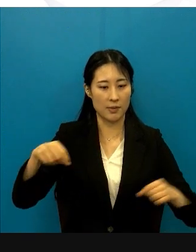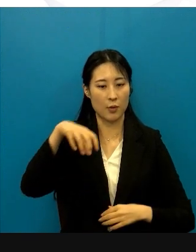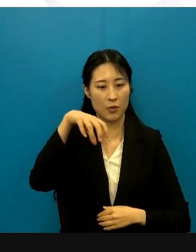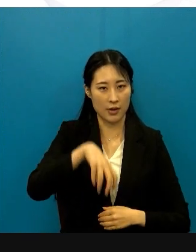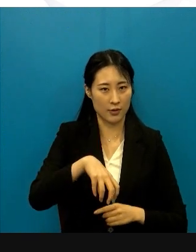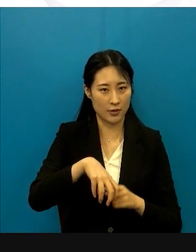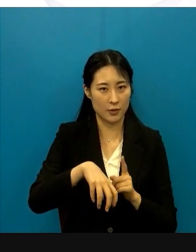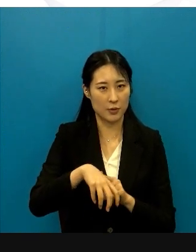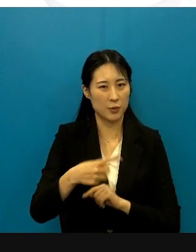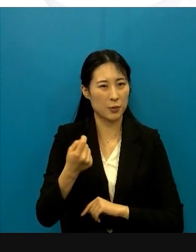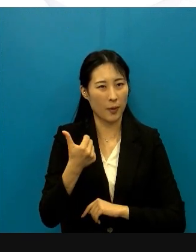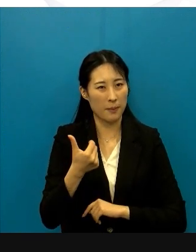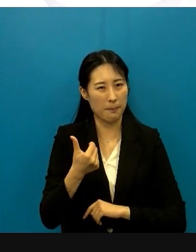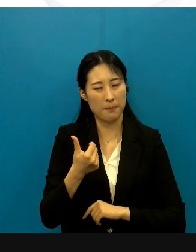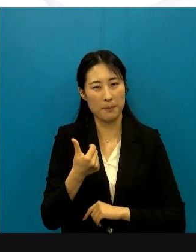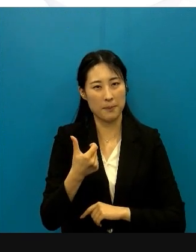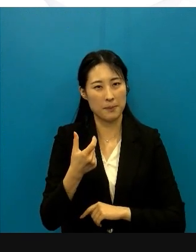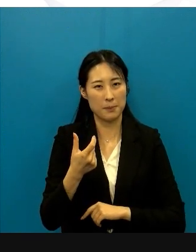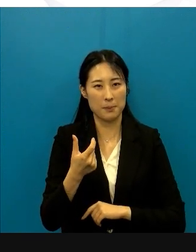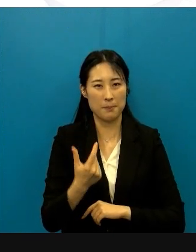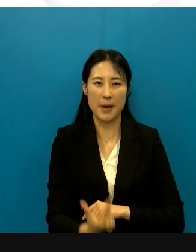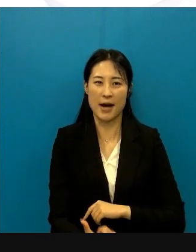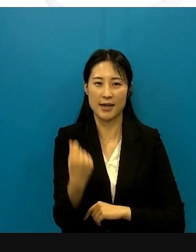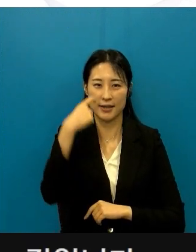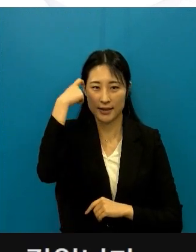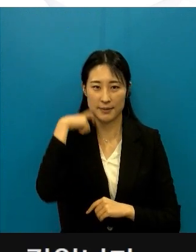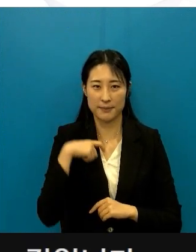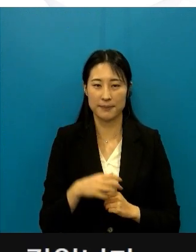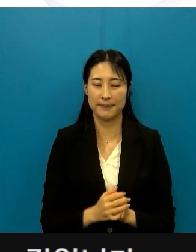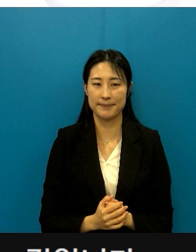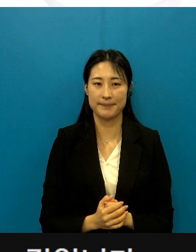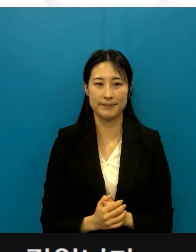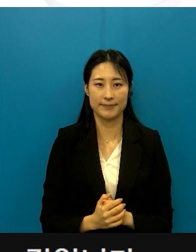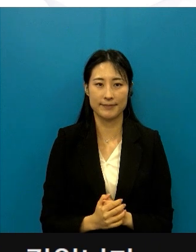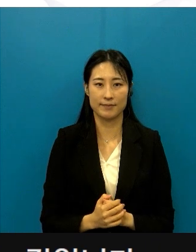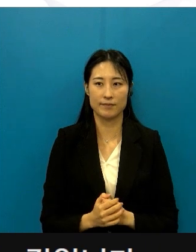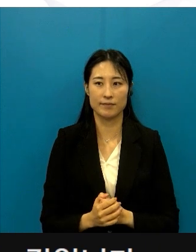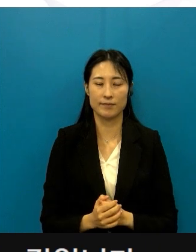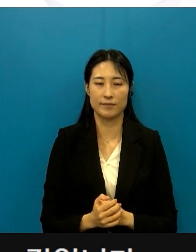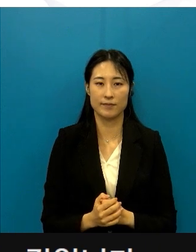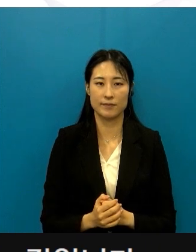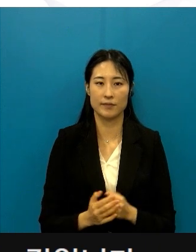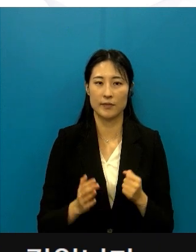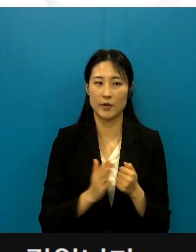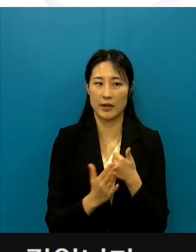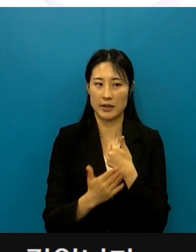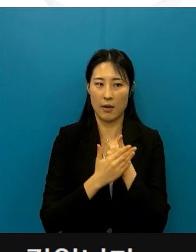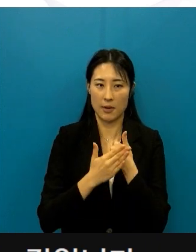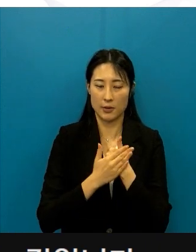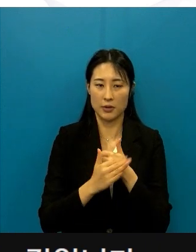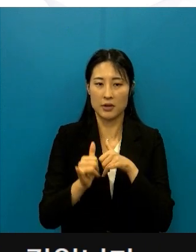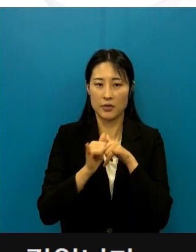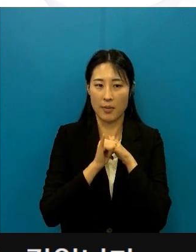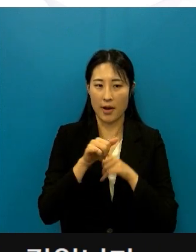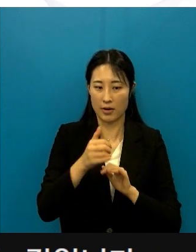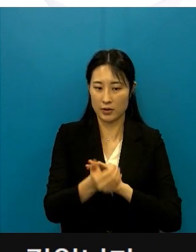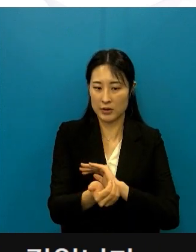discussing a BAD, we have to make our palliative care,